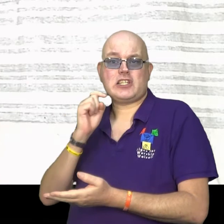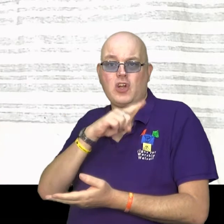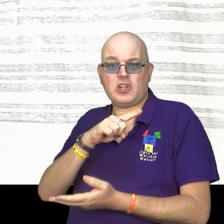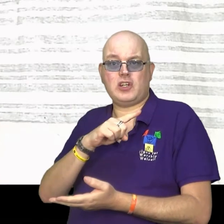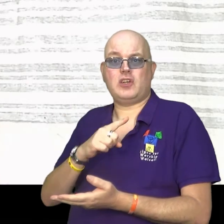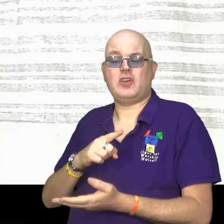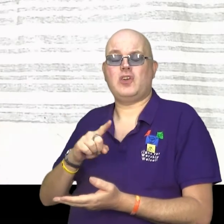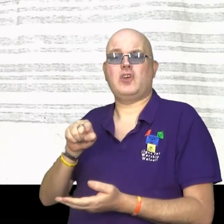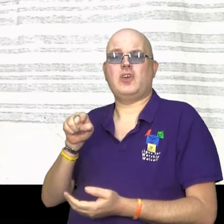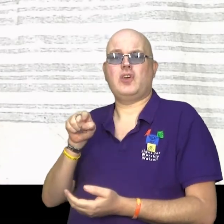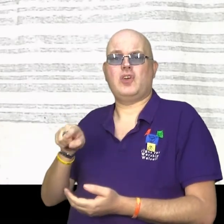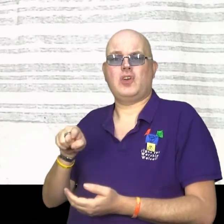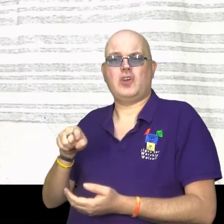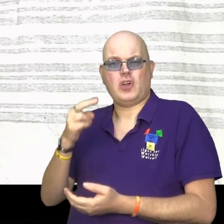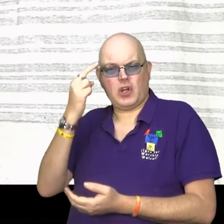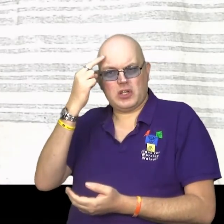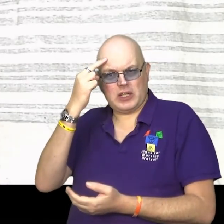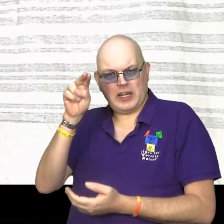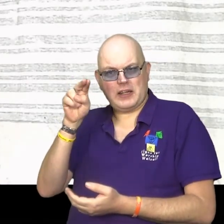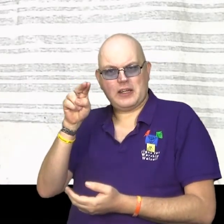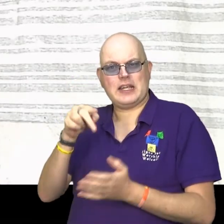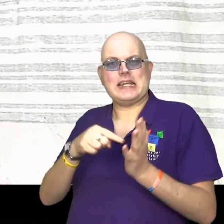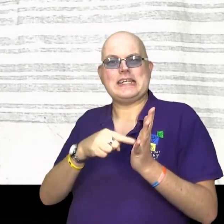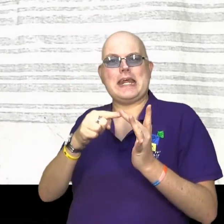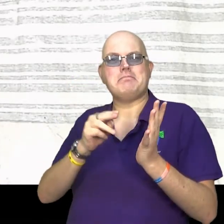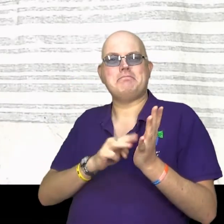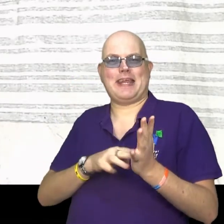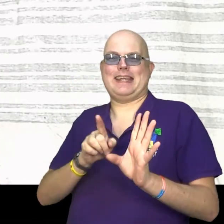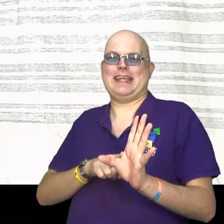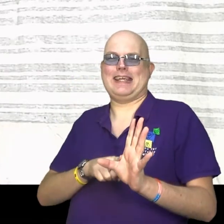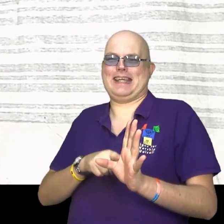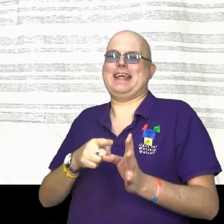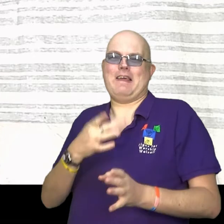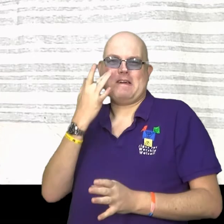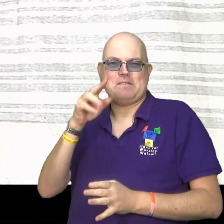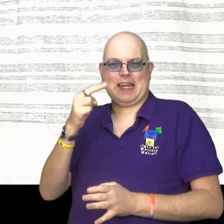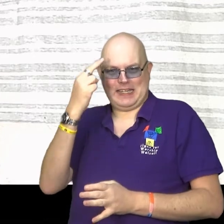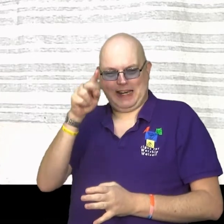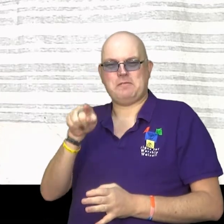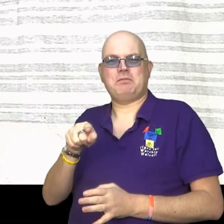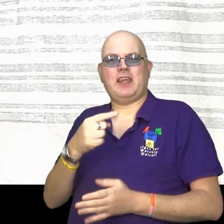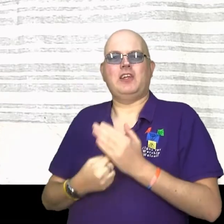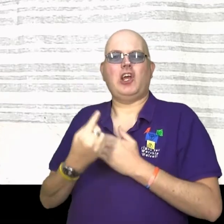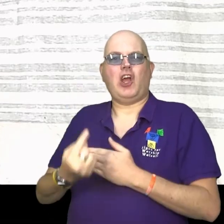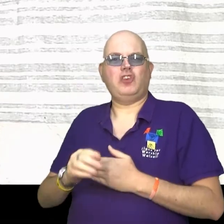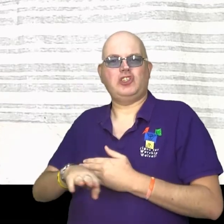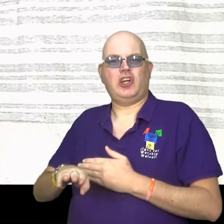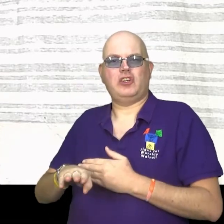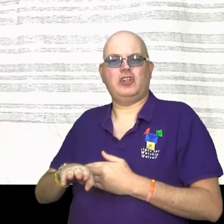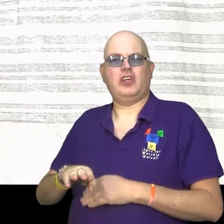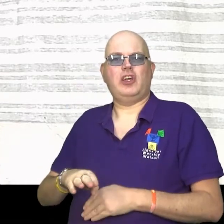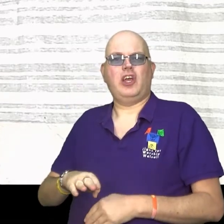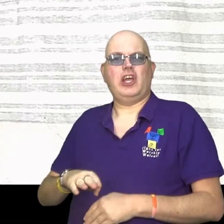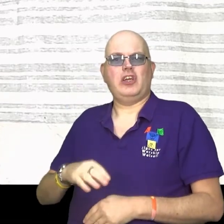by his son, who we will call Timmy. And Timmy was only a